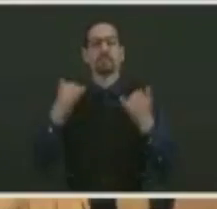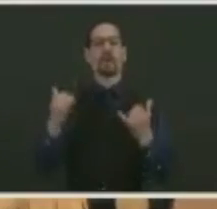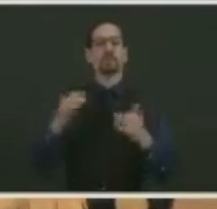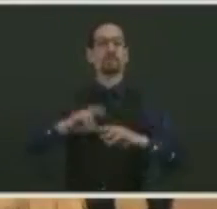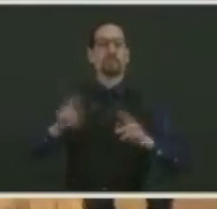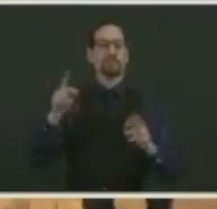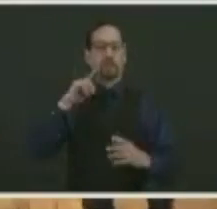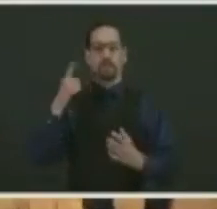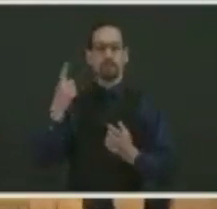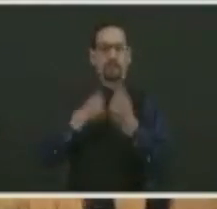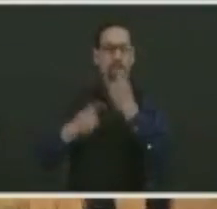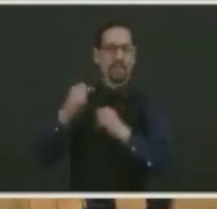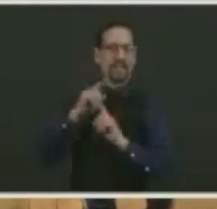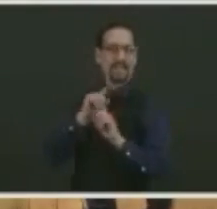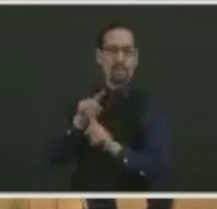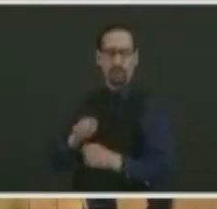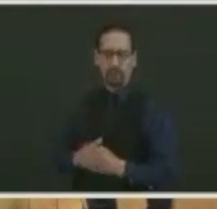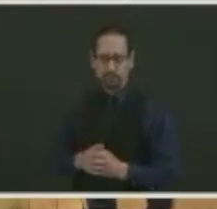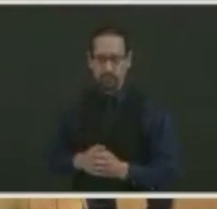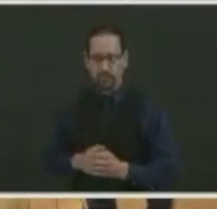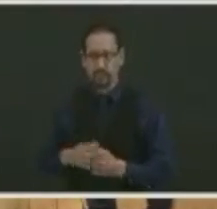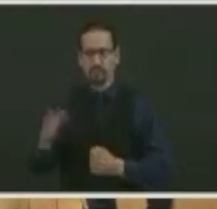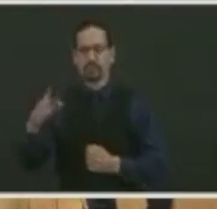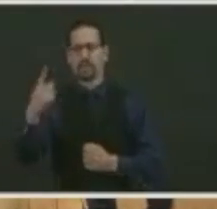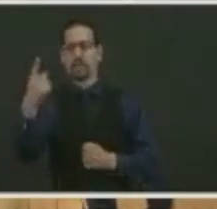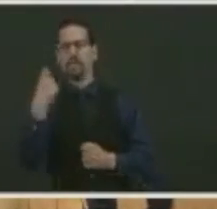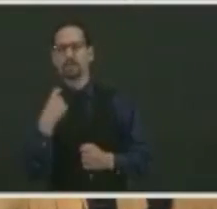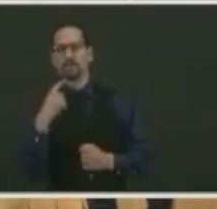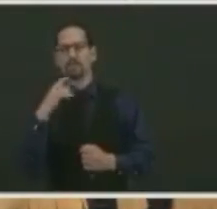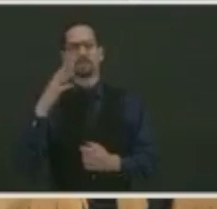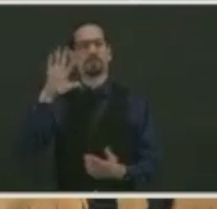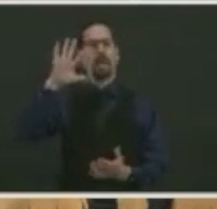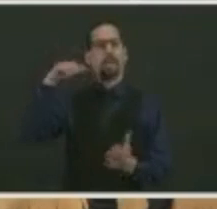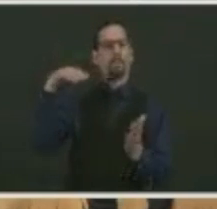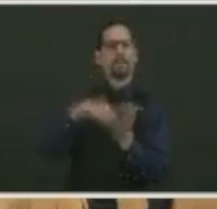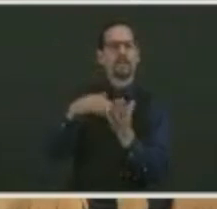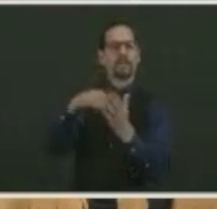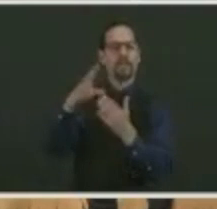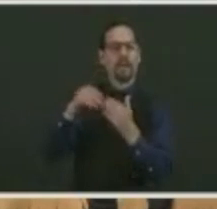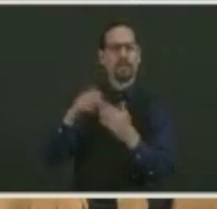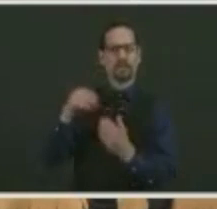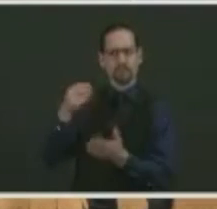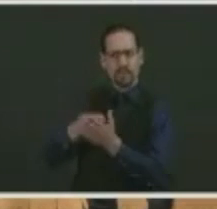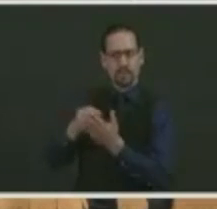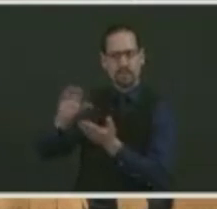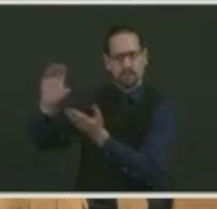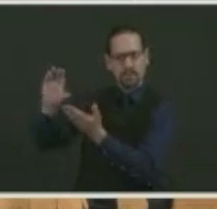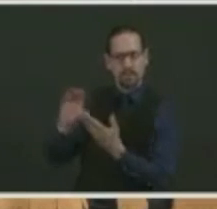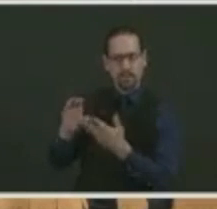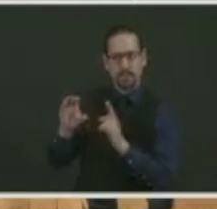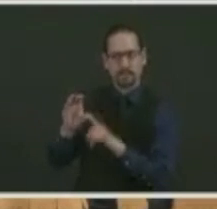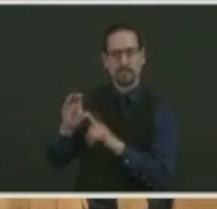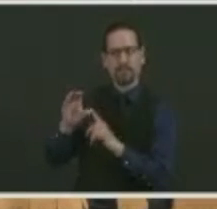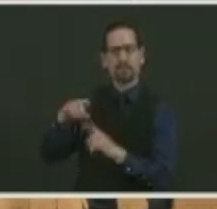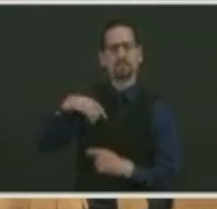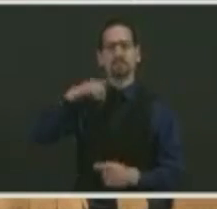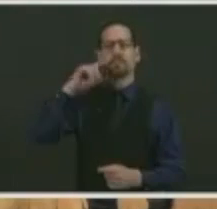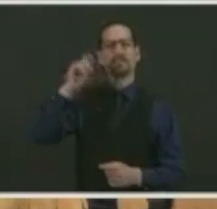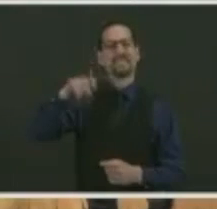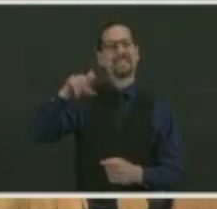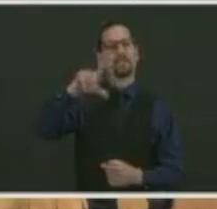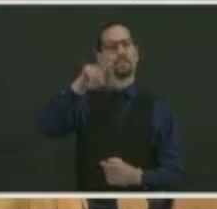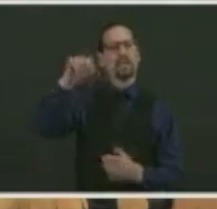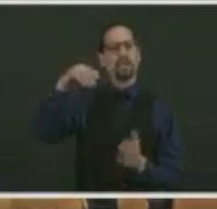asking about the $5 million. Estimates say that $20 million would cover just between months of April and